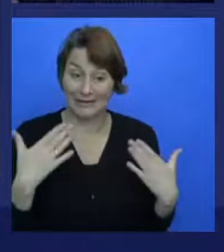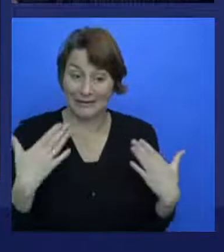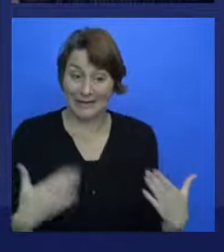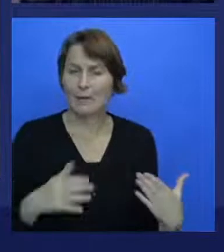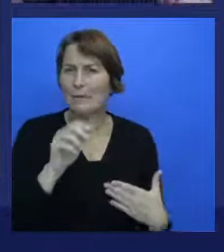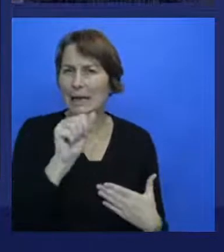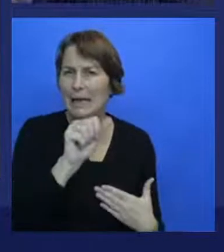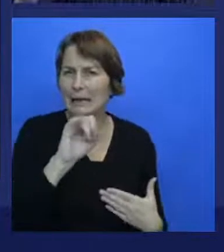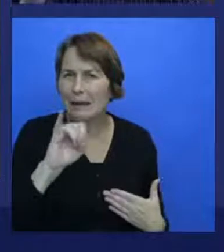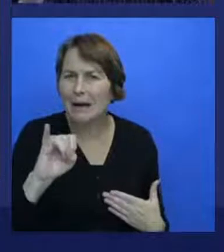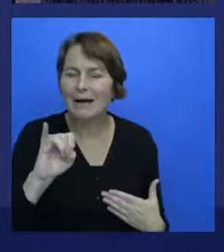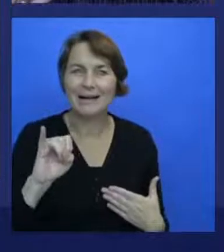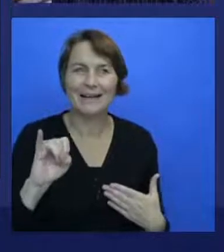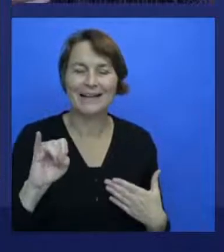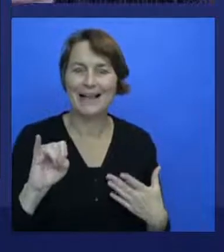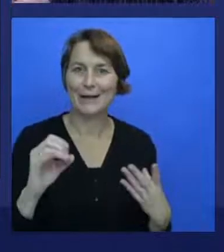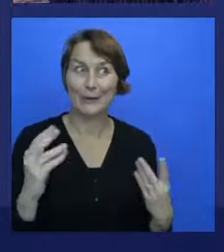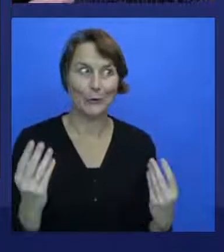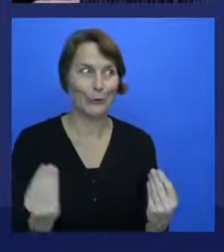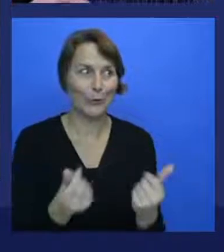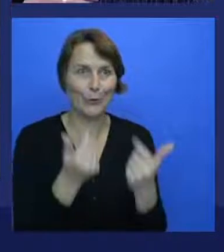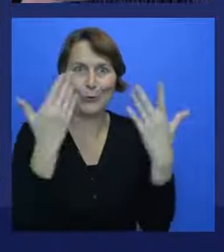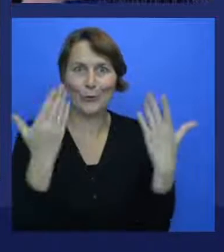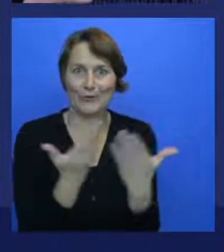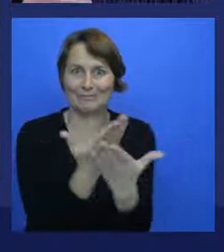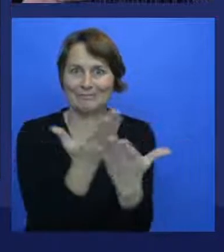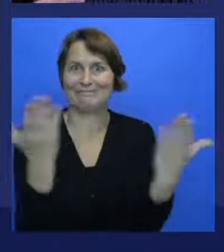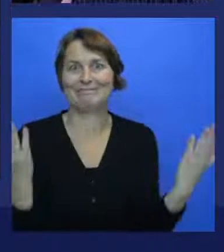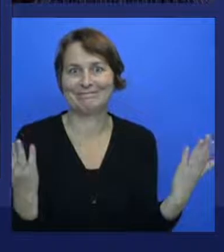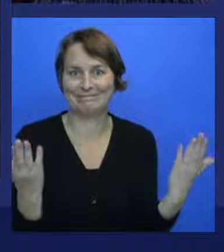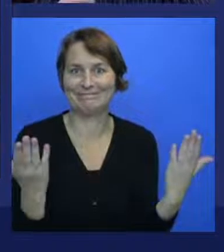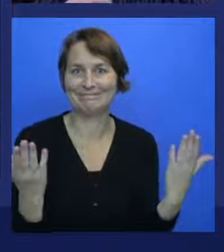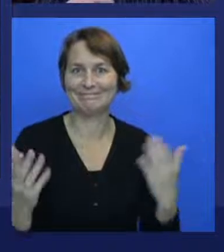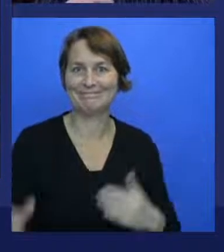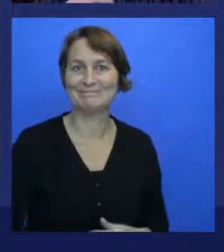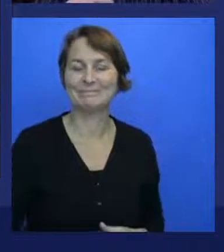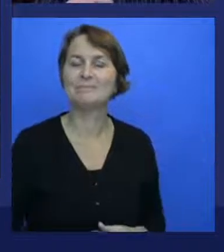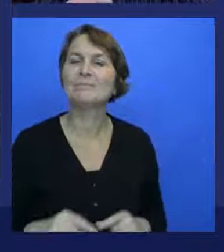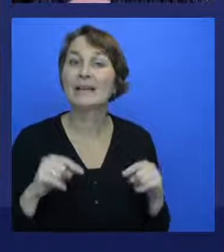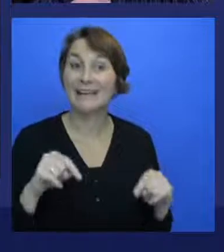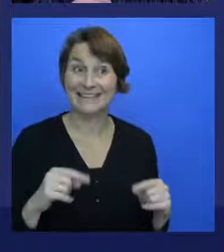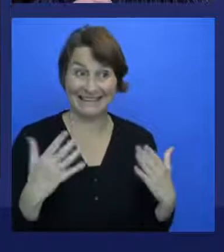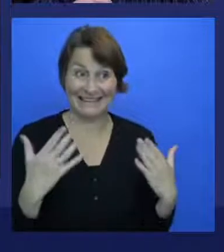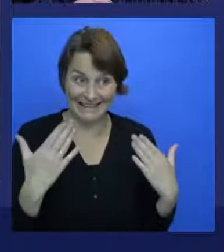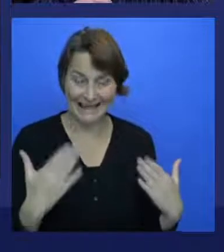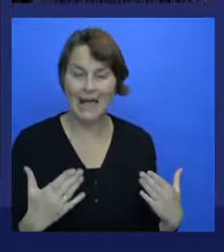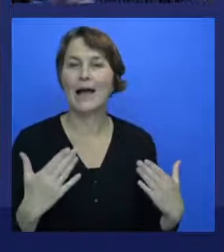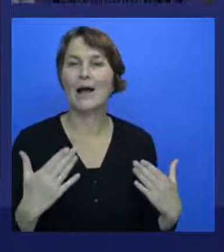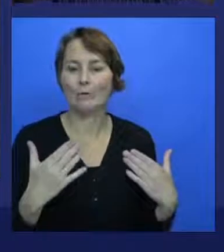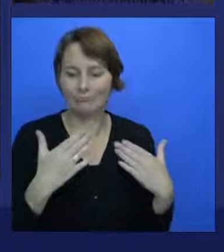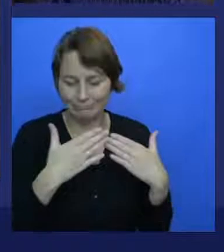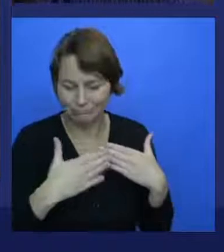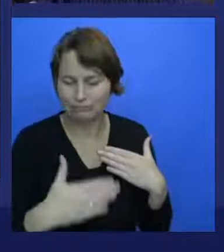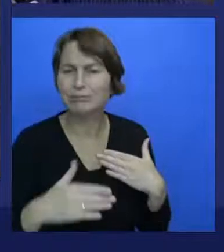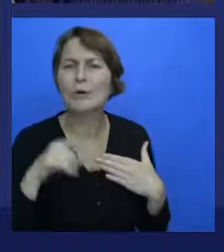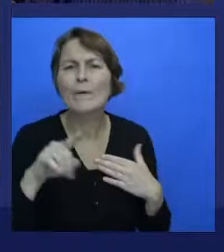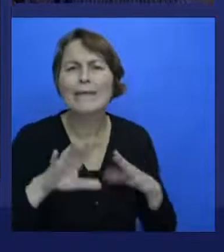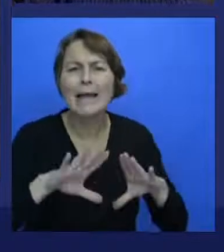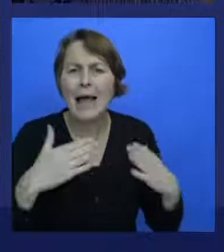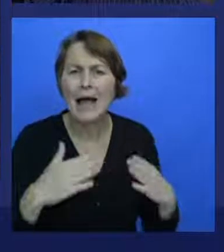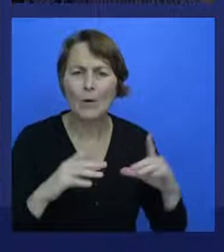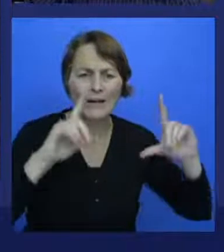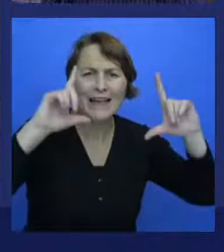new spring that we've been living in, it starts here with this image recognition. Now, it quickly moved over to